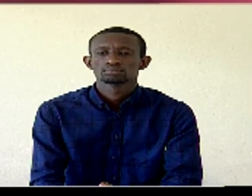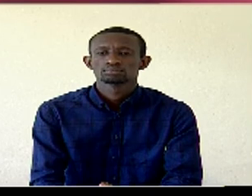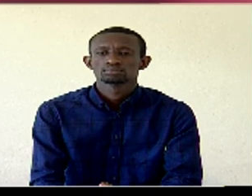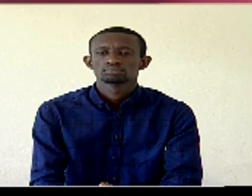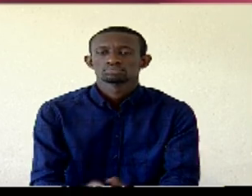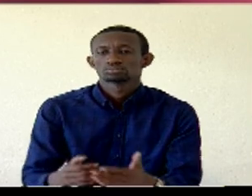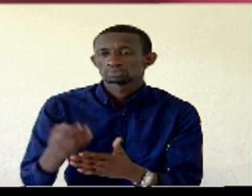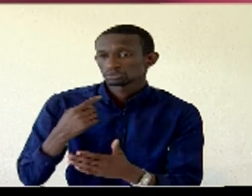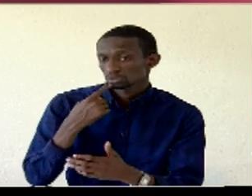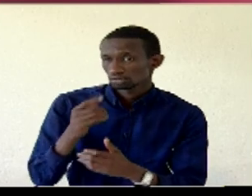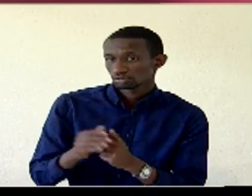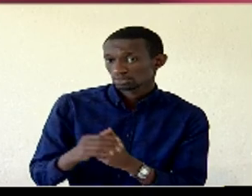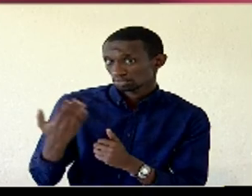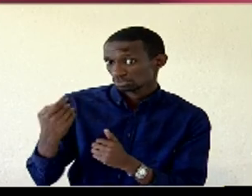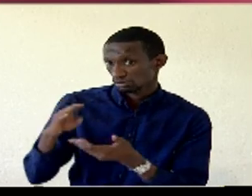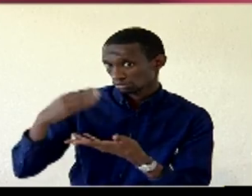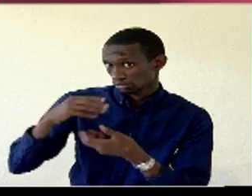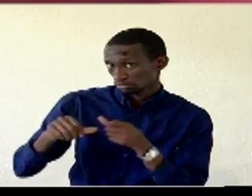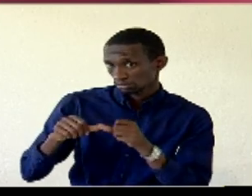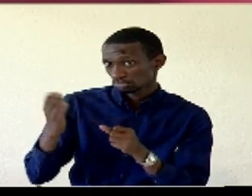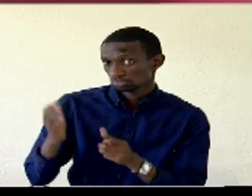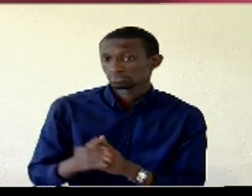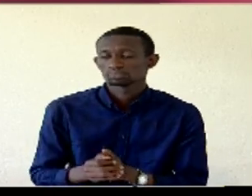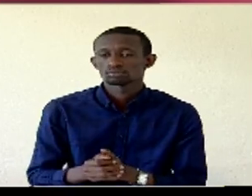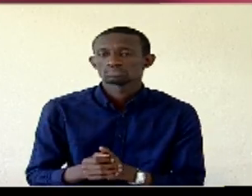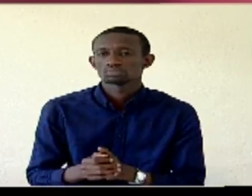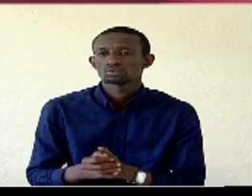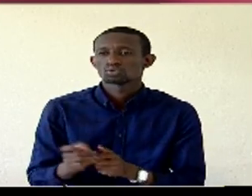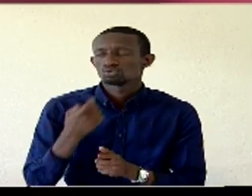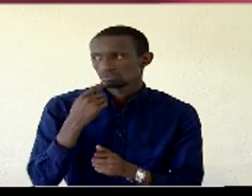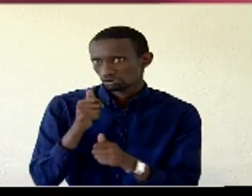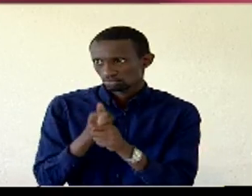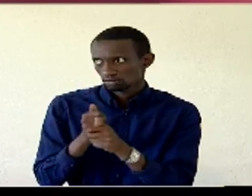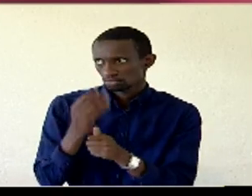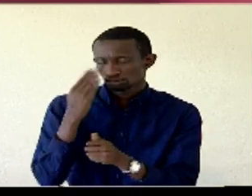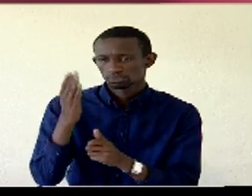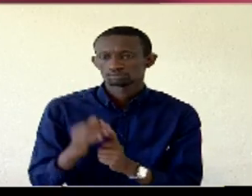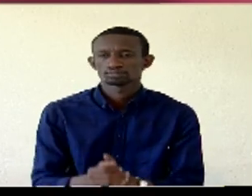Remember, we've gone through all this before, so now we should be in position to follow up.